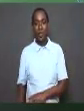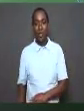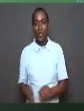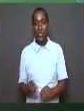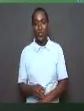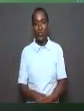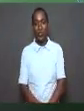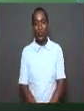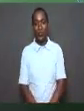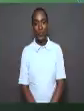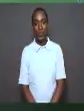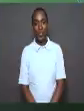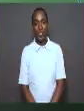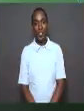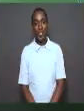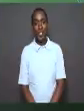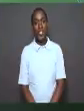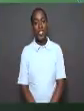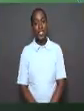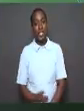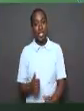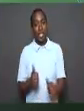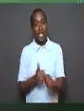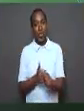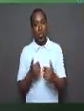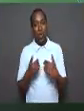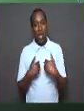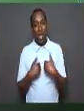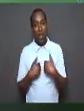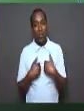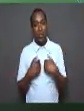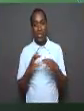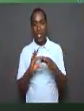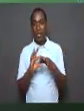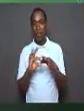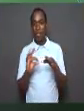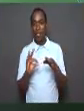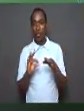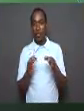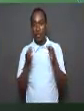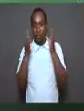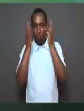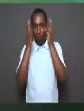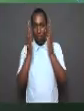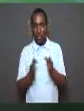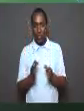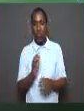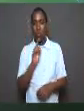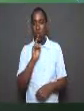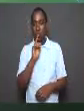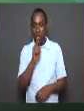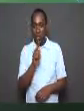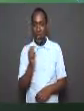Students, please determine whether the following statements are true